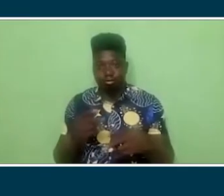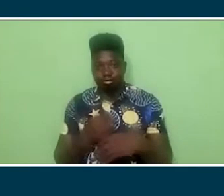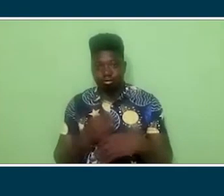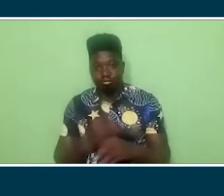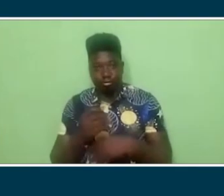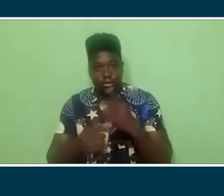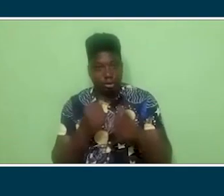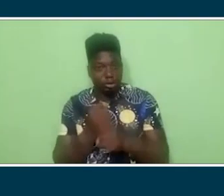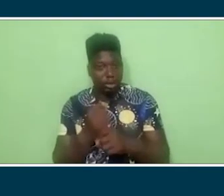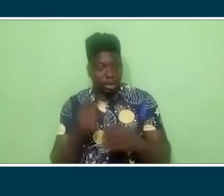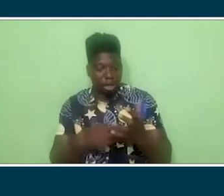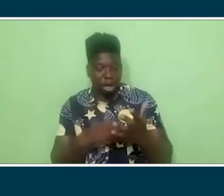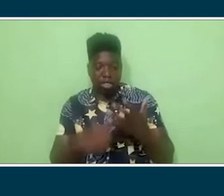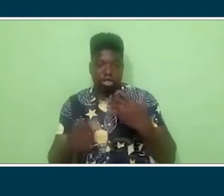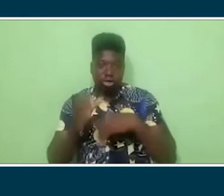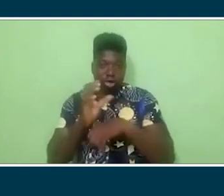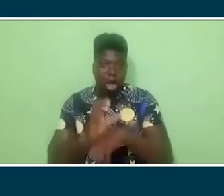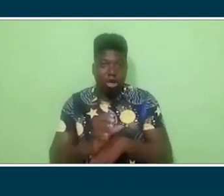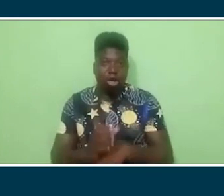works. Like one of the